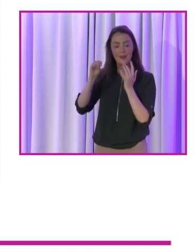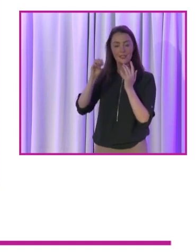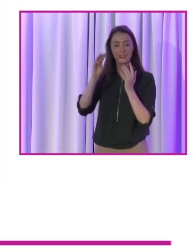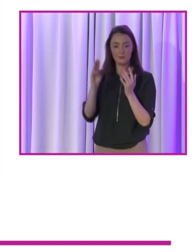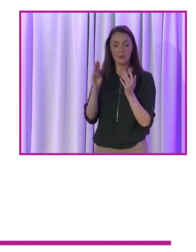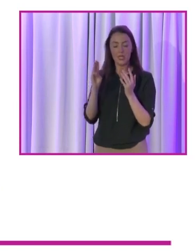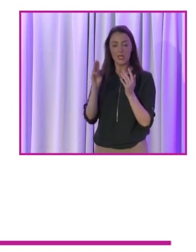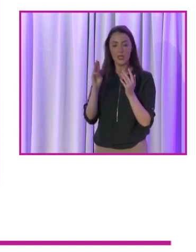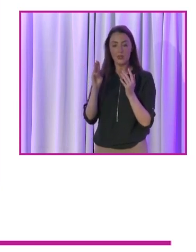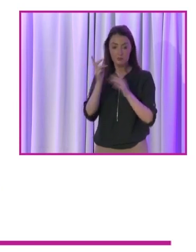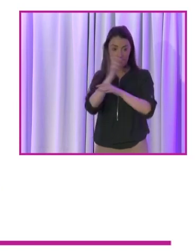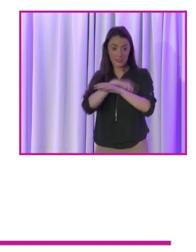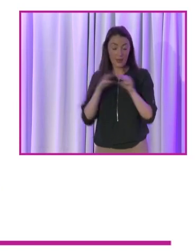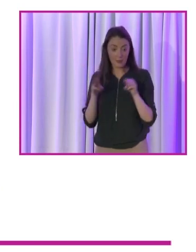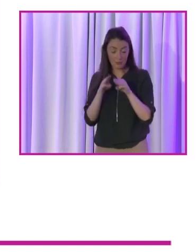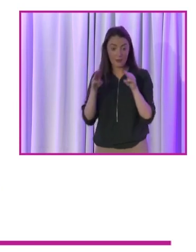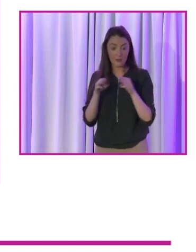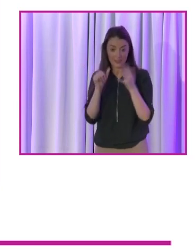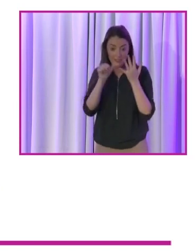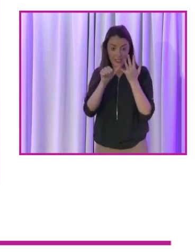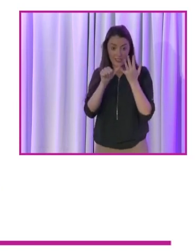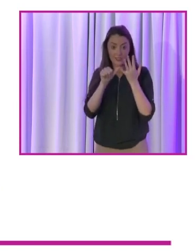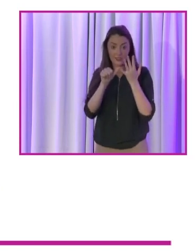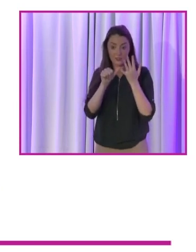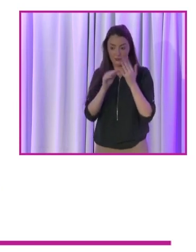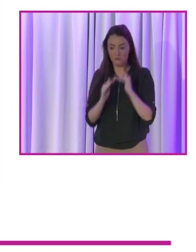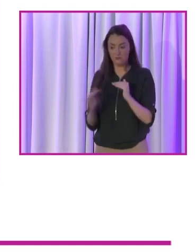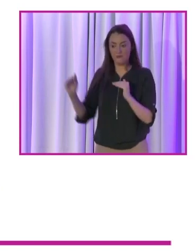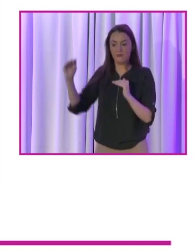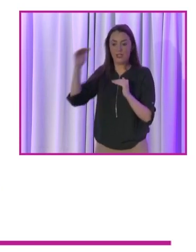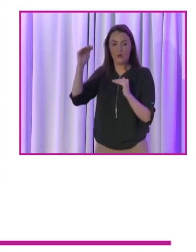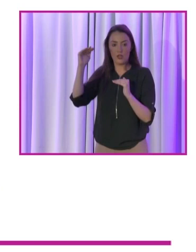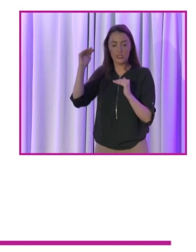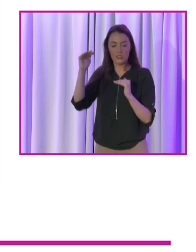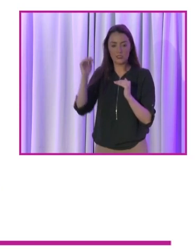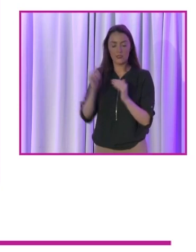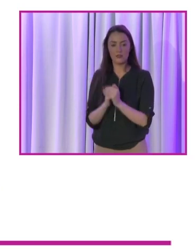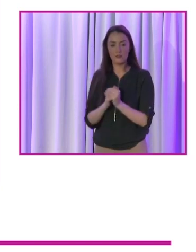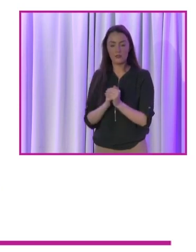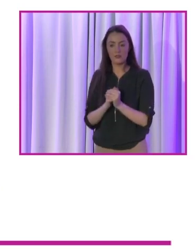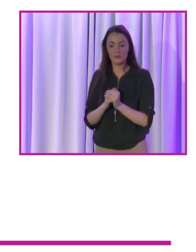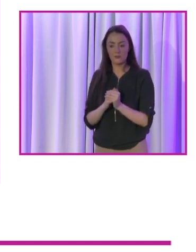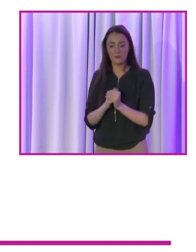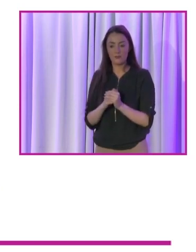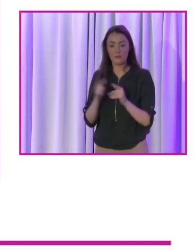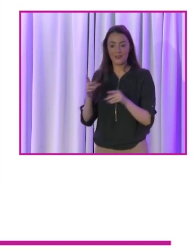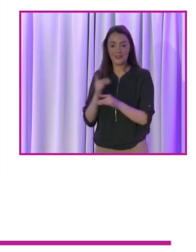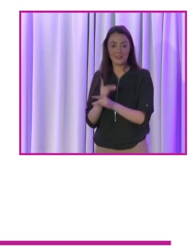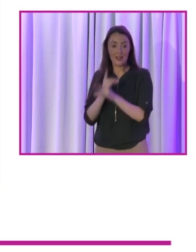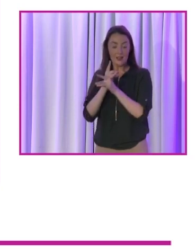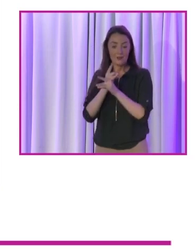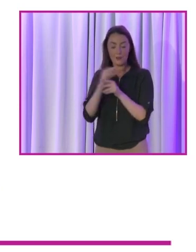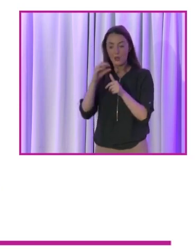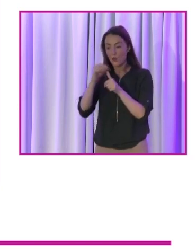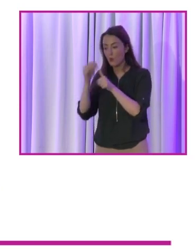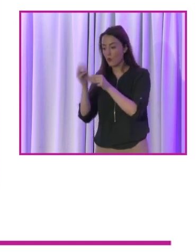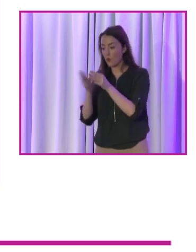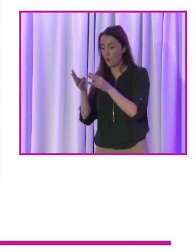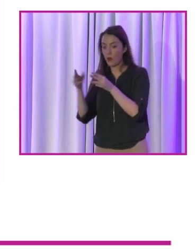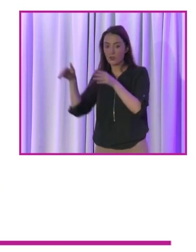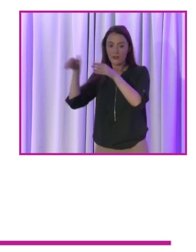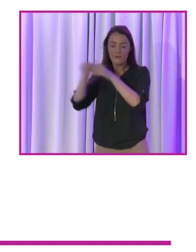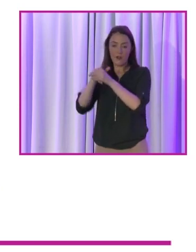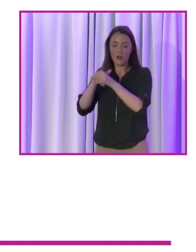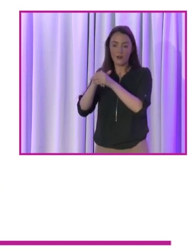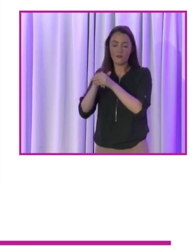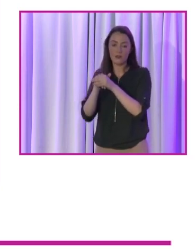that define as disabled people, which is a marked increase. This was helped by other work that we were involved in